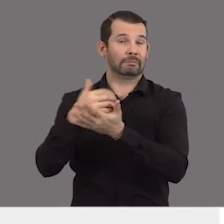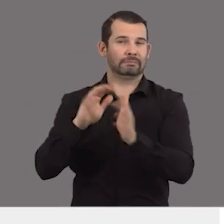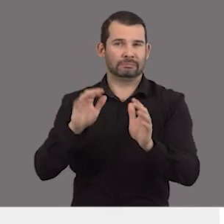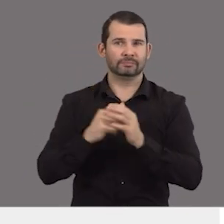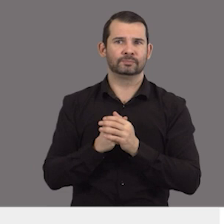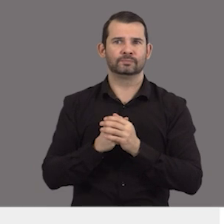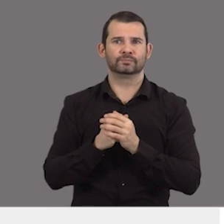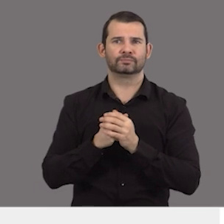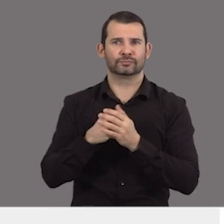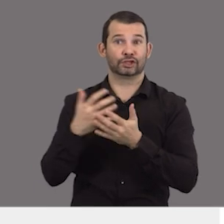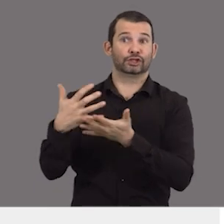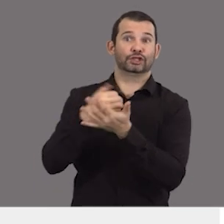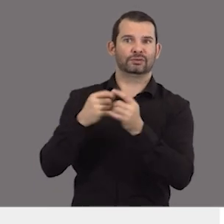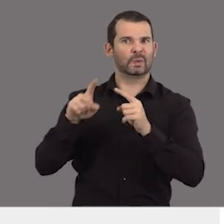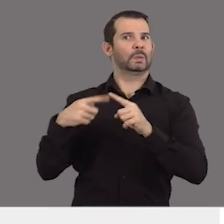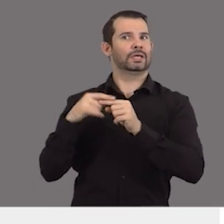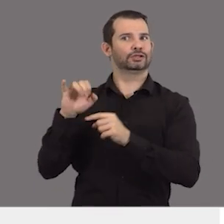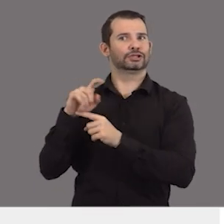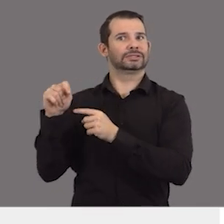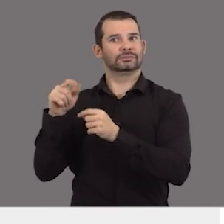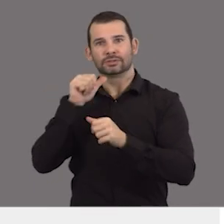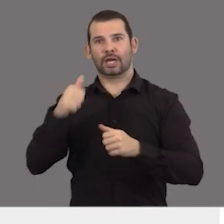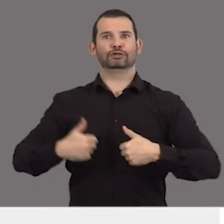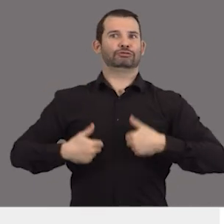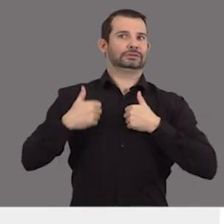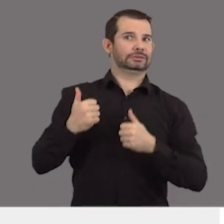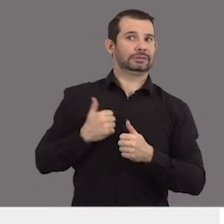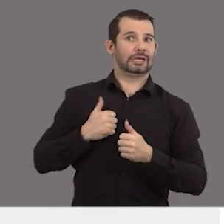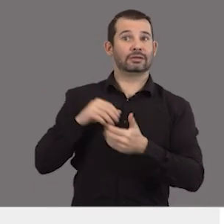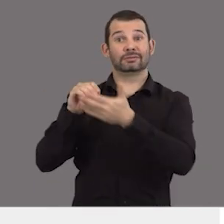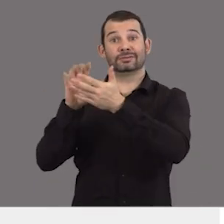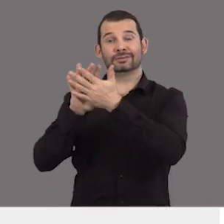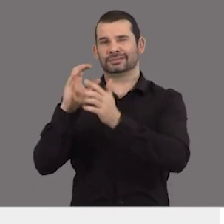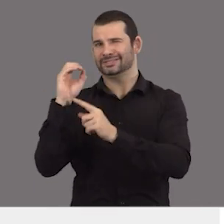income, earned when Jeet was not a resident of Canada.